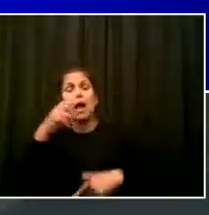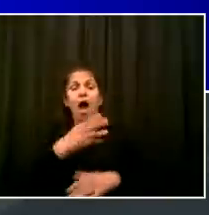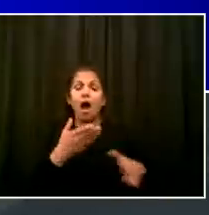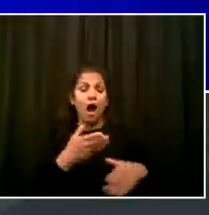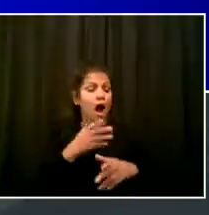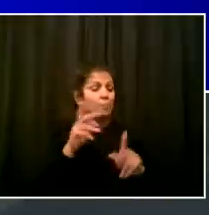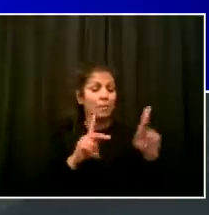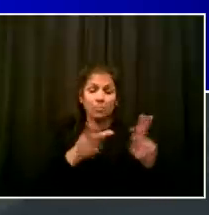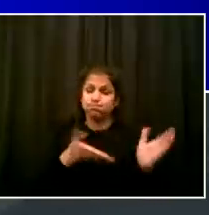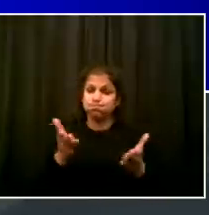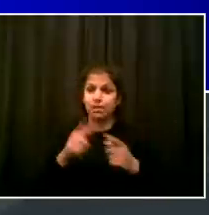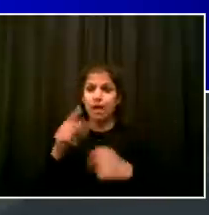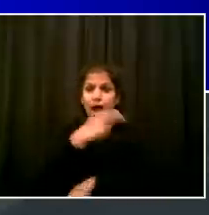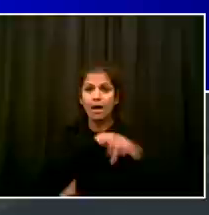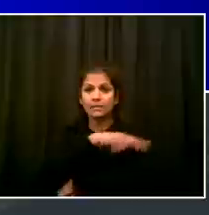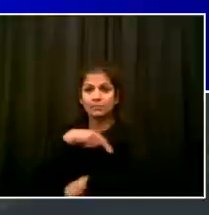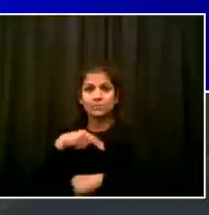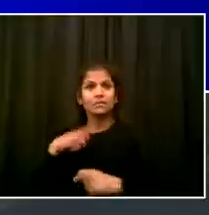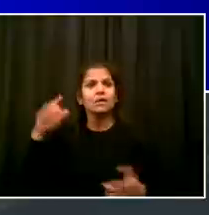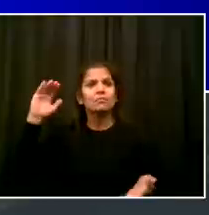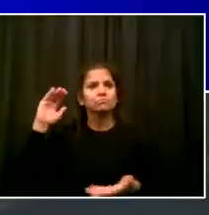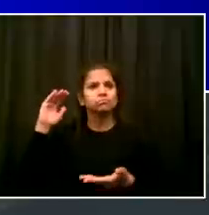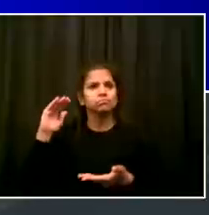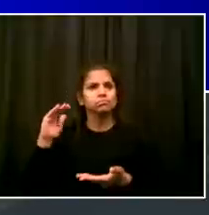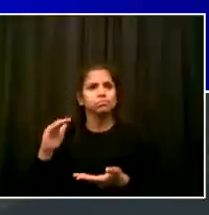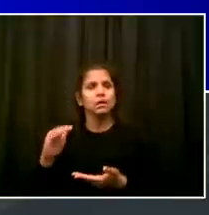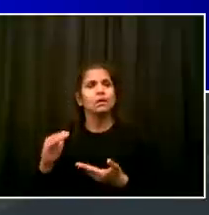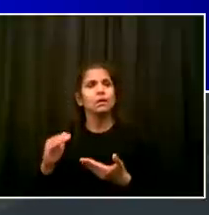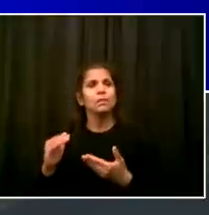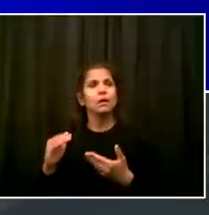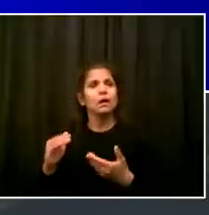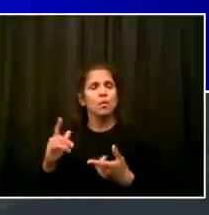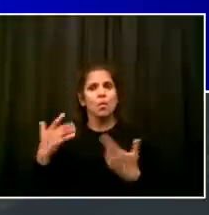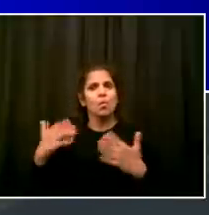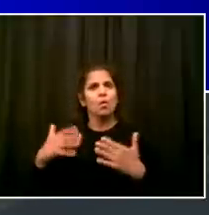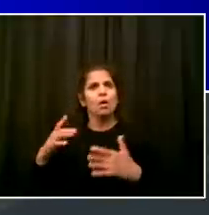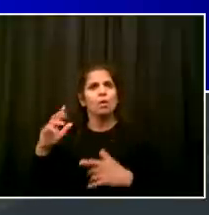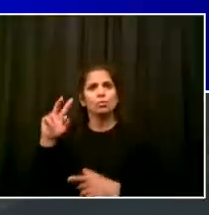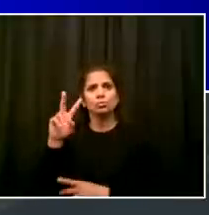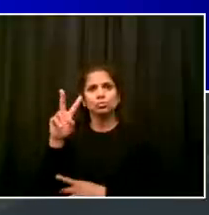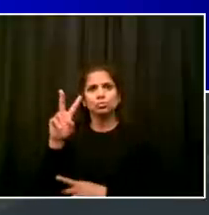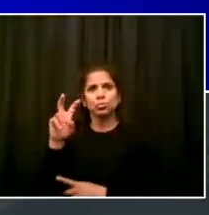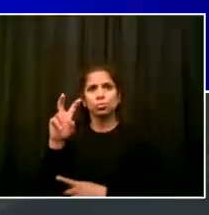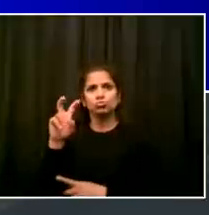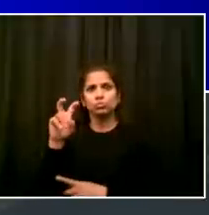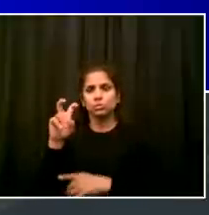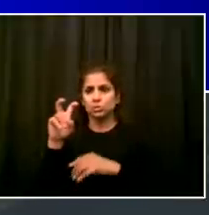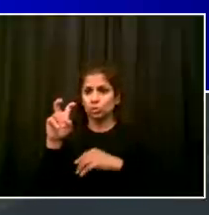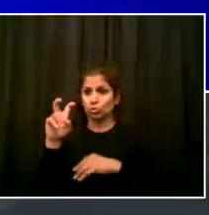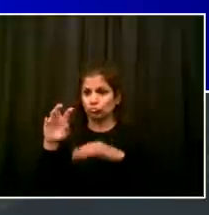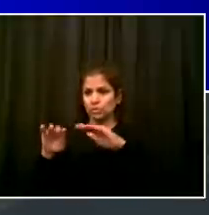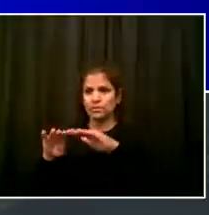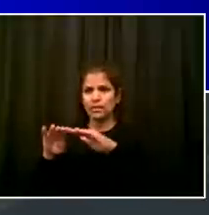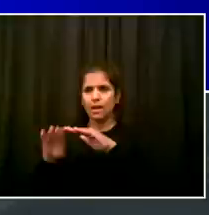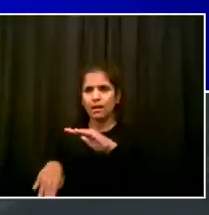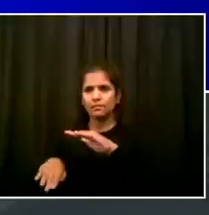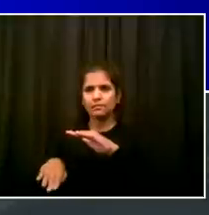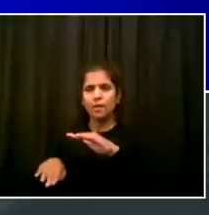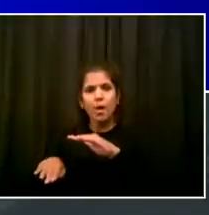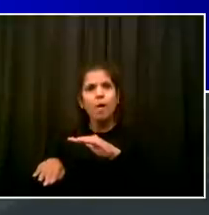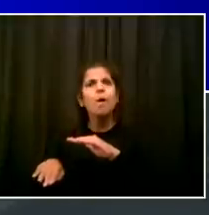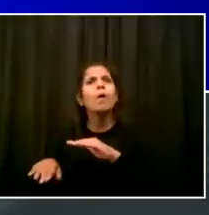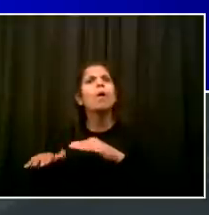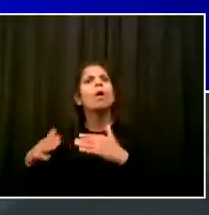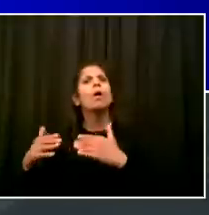admitted per day. 200 would be about double the seasonal rate for similar types